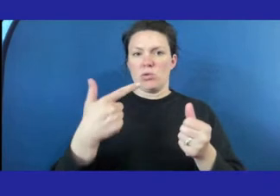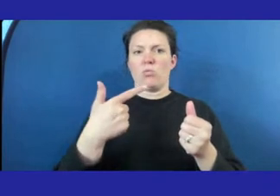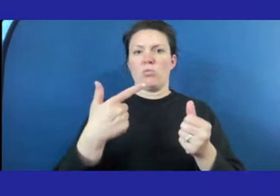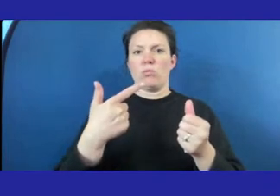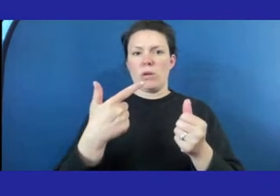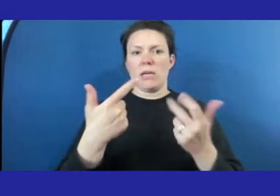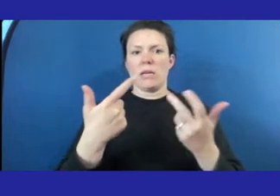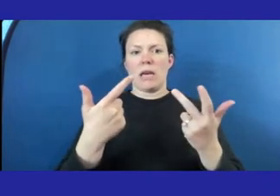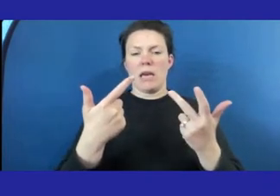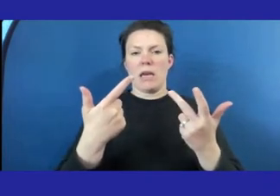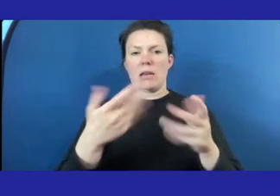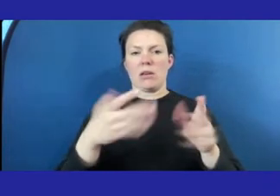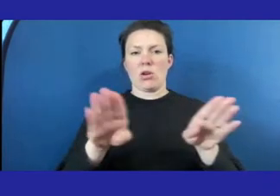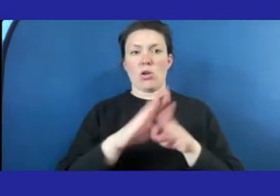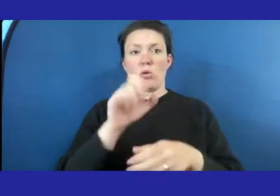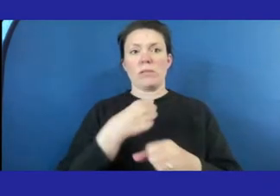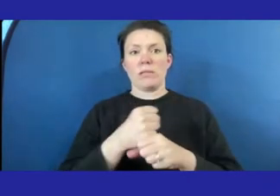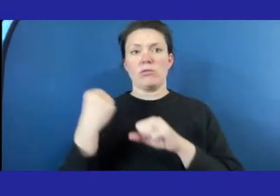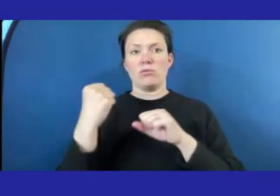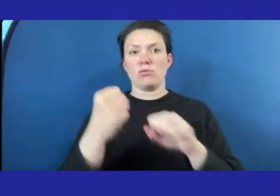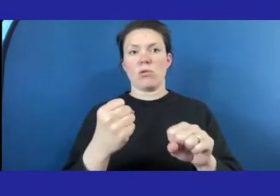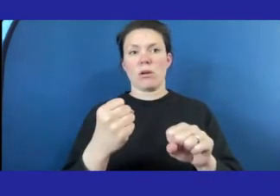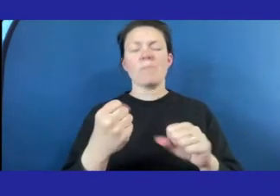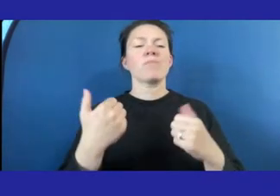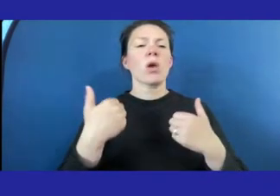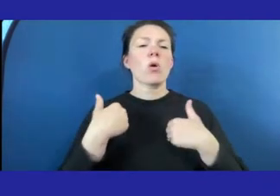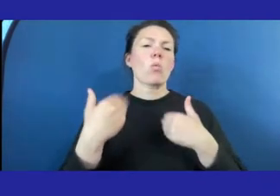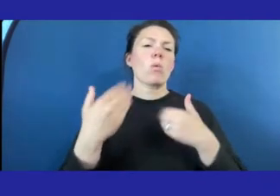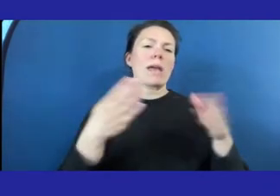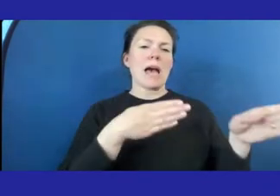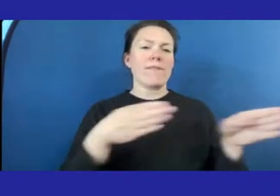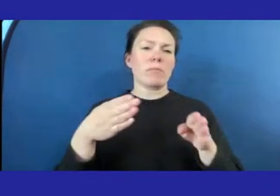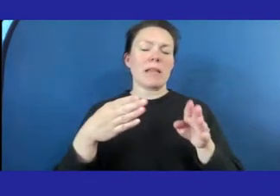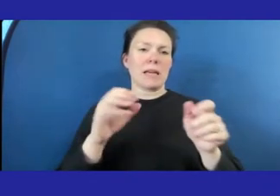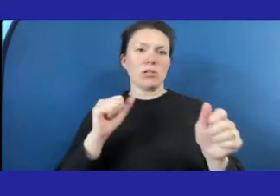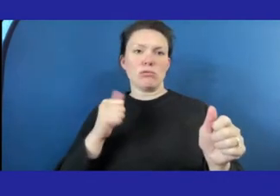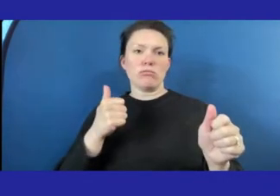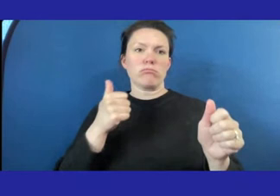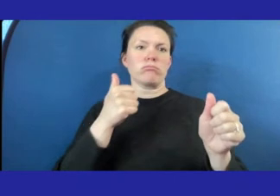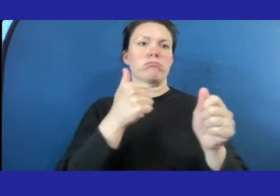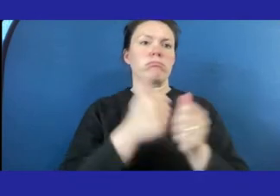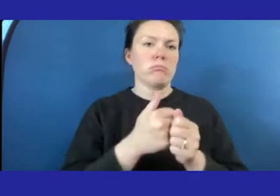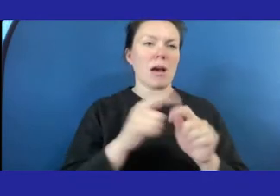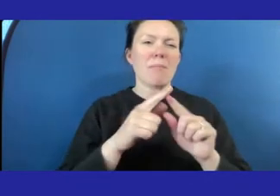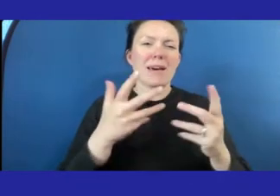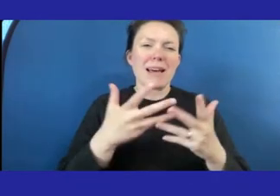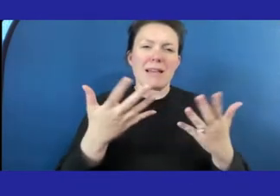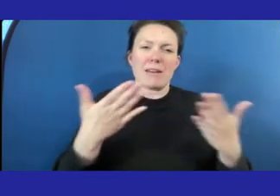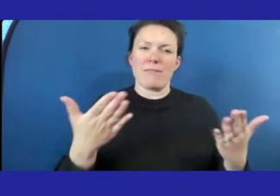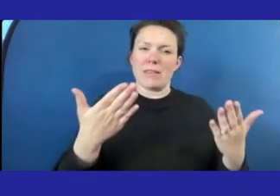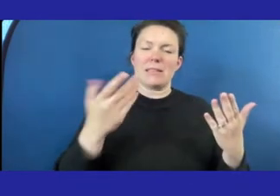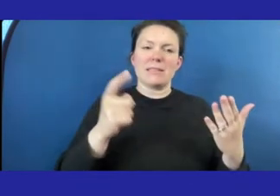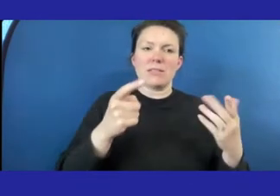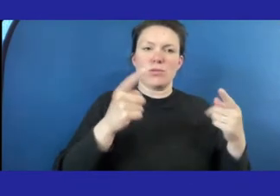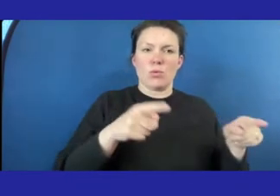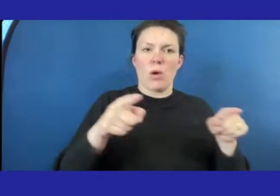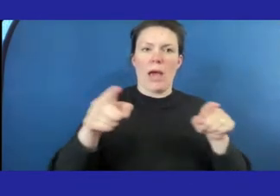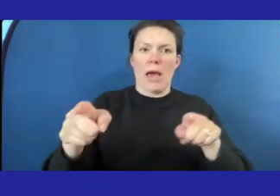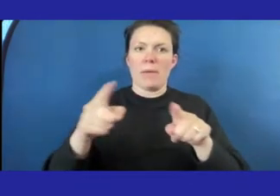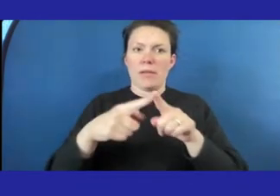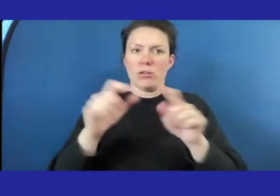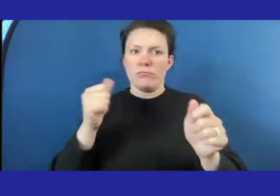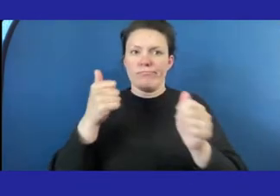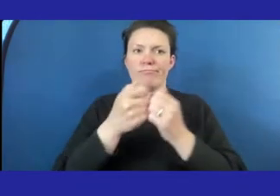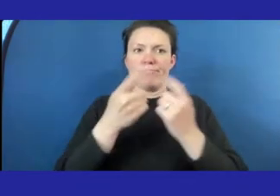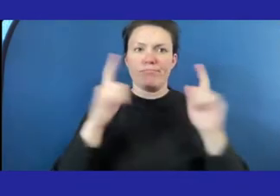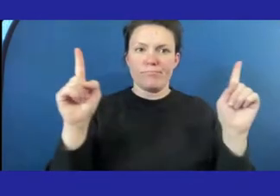up to exit the year. We do have a plan, we think, to close that gap. A lot of things have to fall into place. Primarily, again, gets